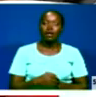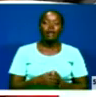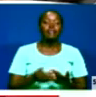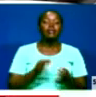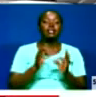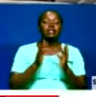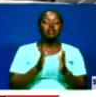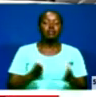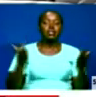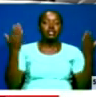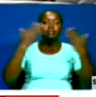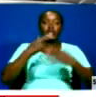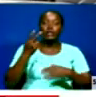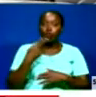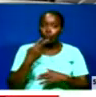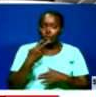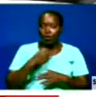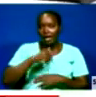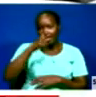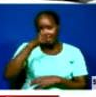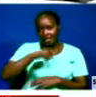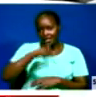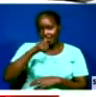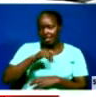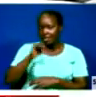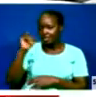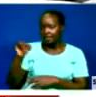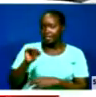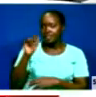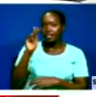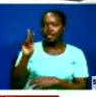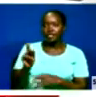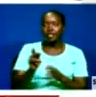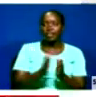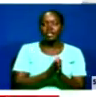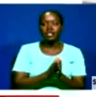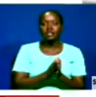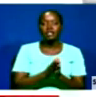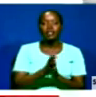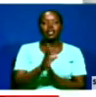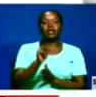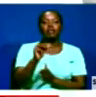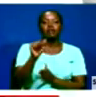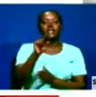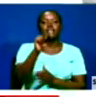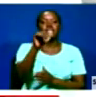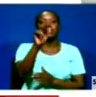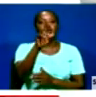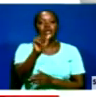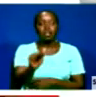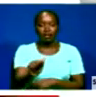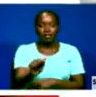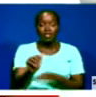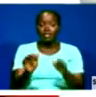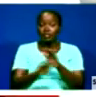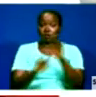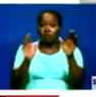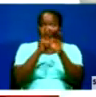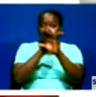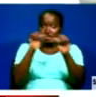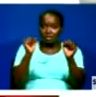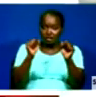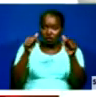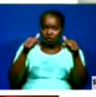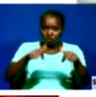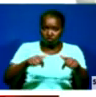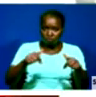tonight is Lancer Odingo. My name is John Jacob Curio. Welcome to the broadcast. And I am Regina Manyara. Deputy President Rigathi Gachagua will now